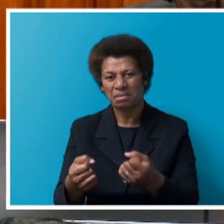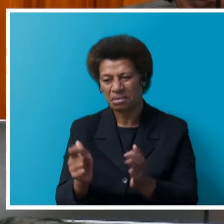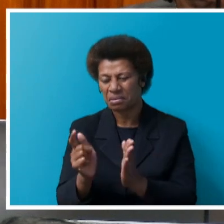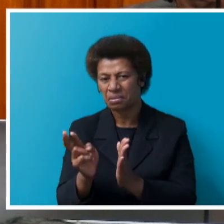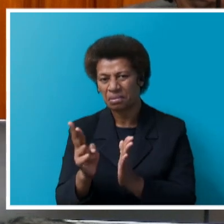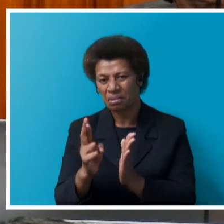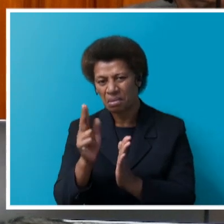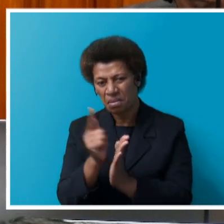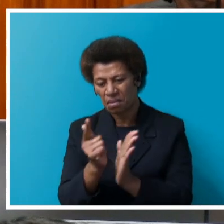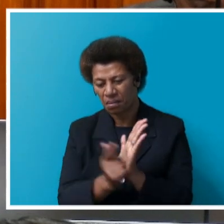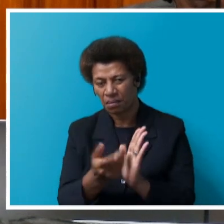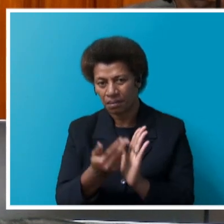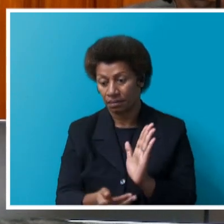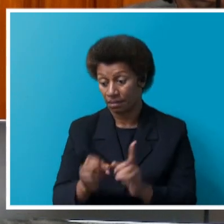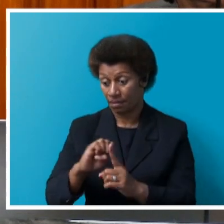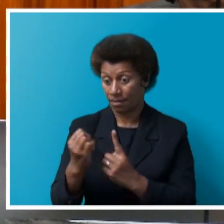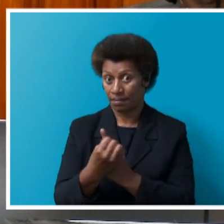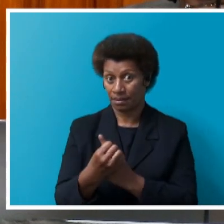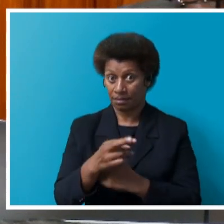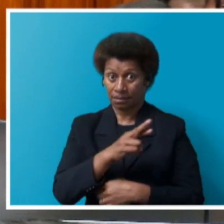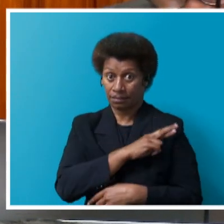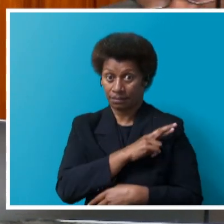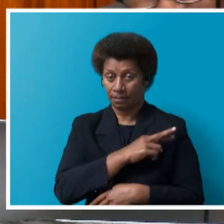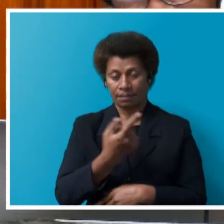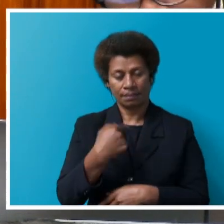of environmental responsibility that we